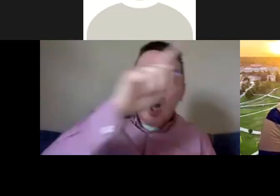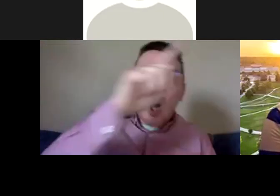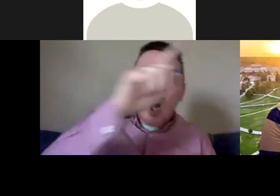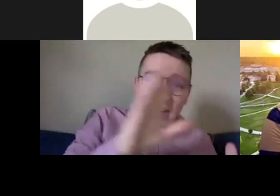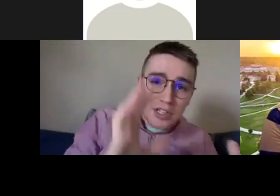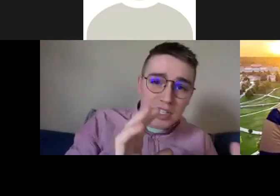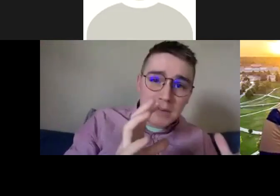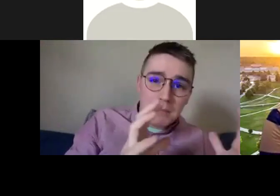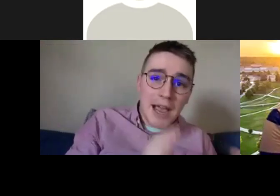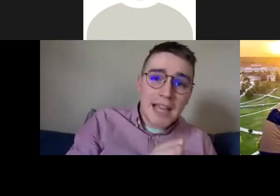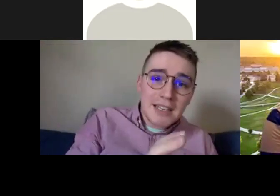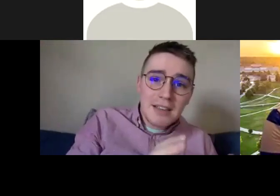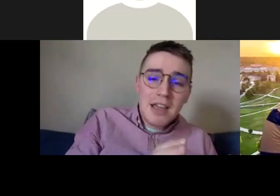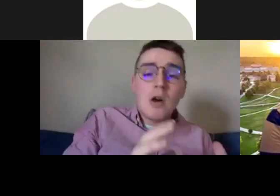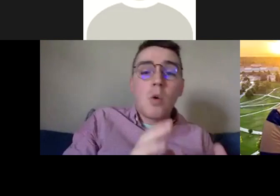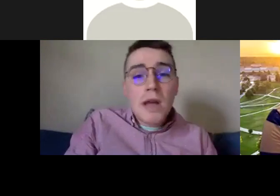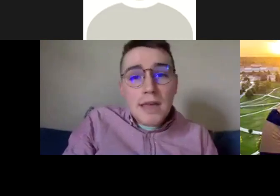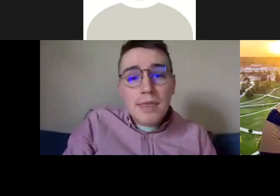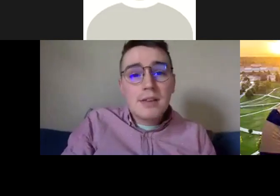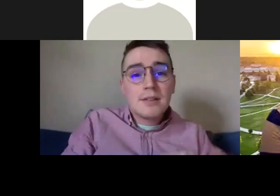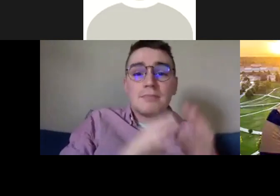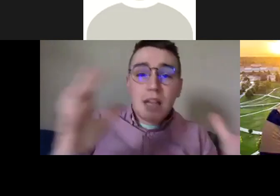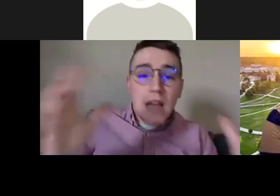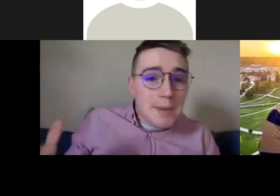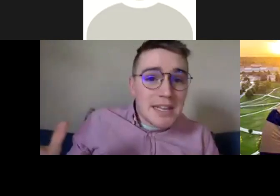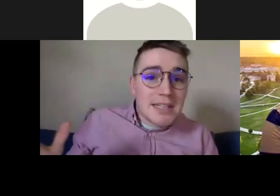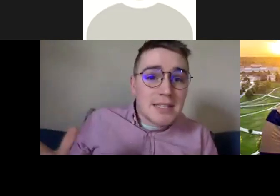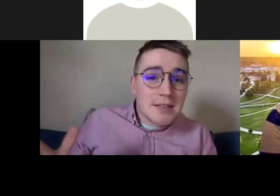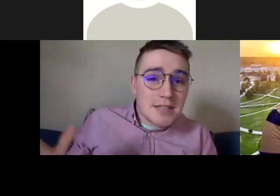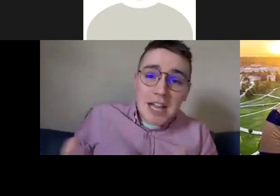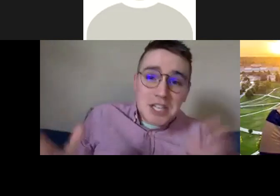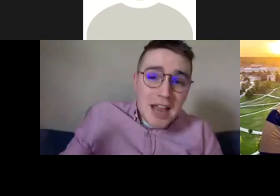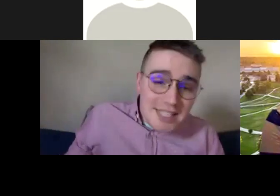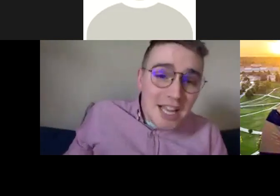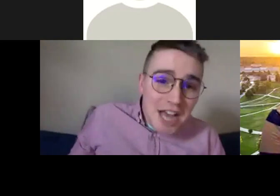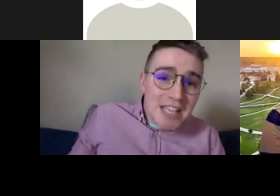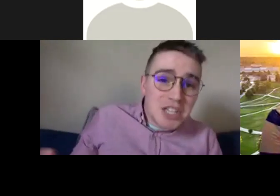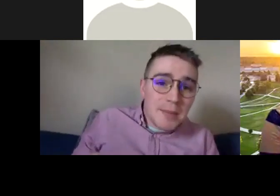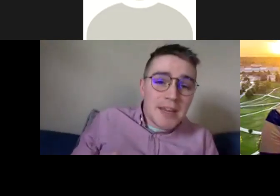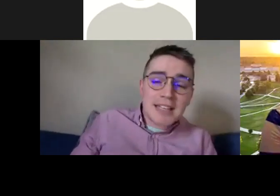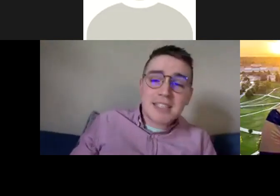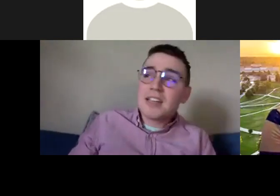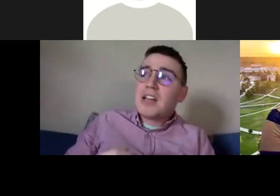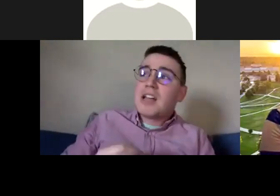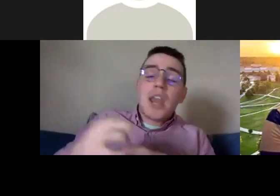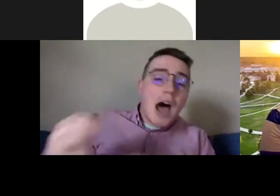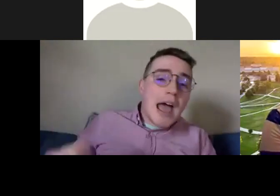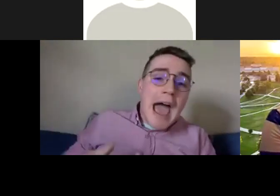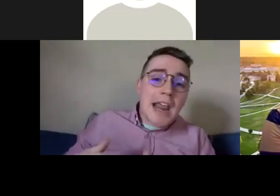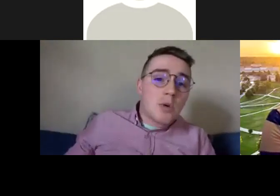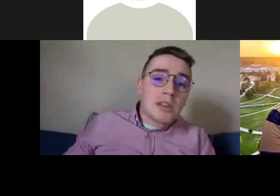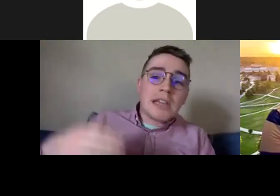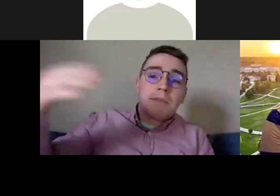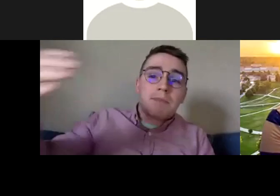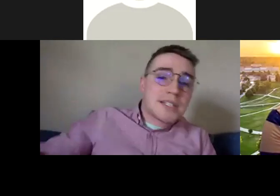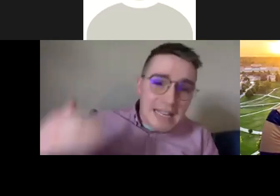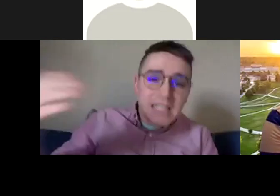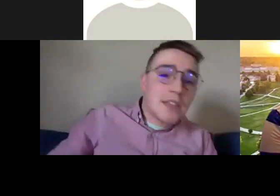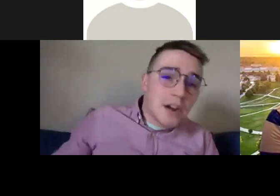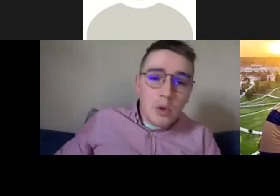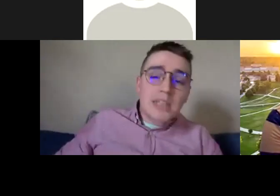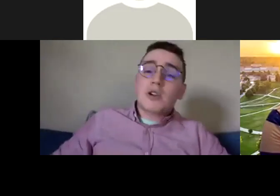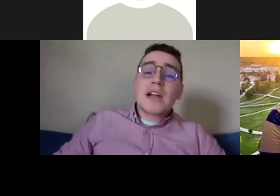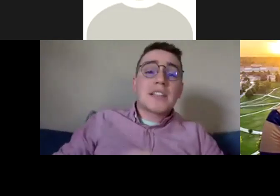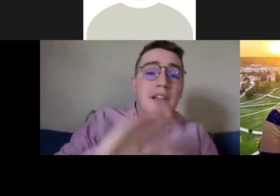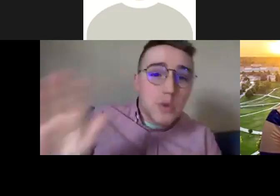all of those factors combining with companies such as JBS not adequately protecting